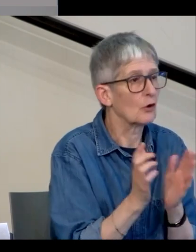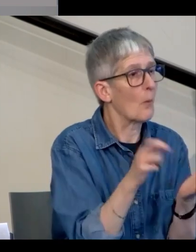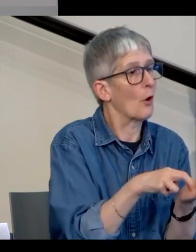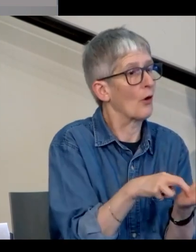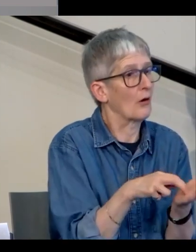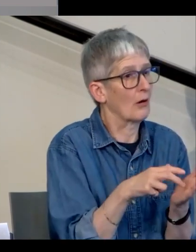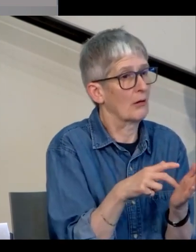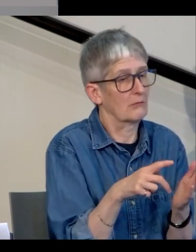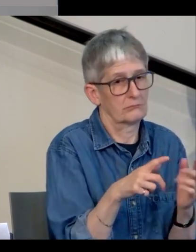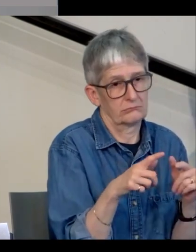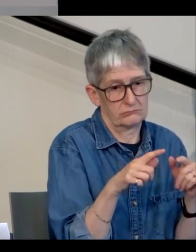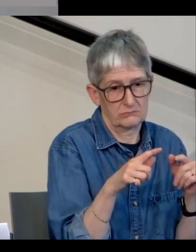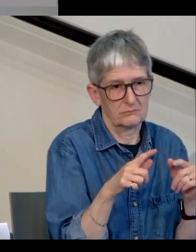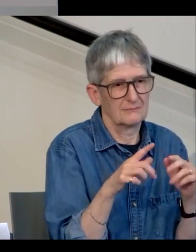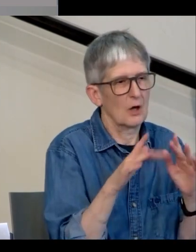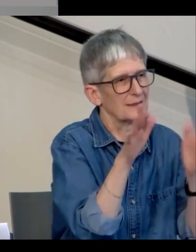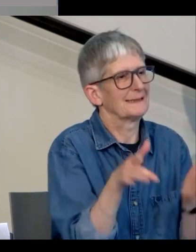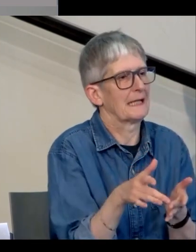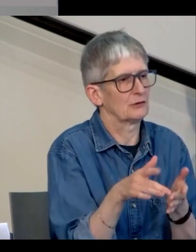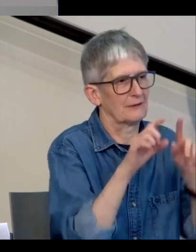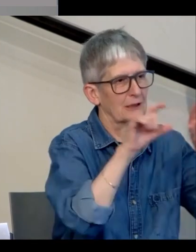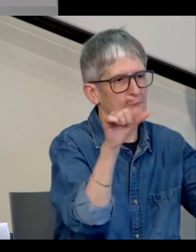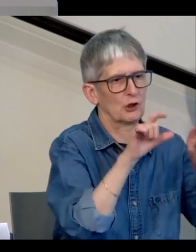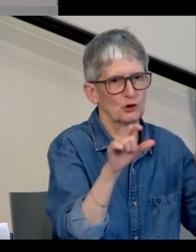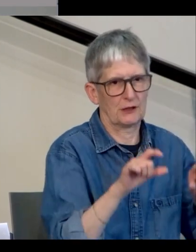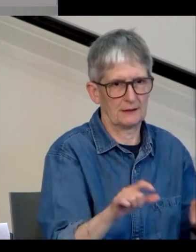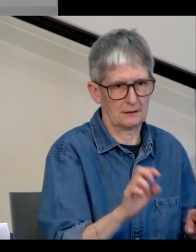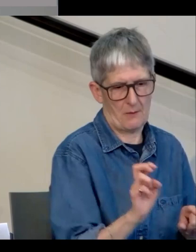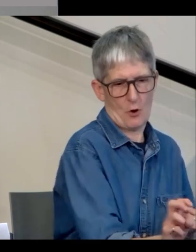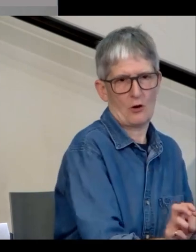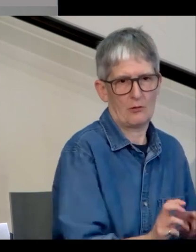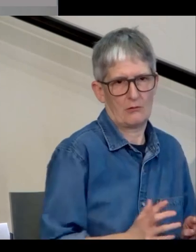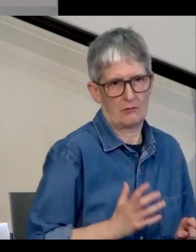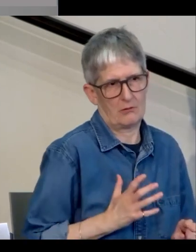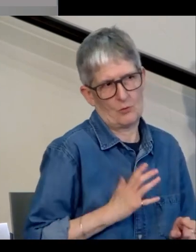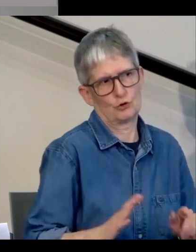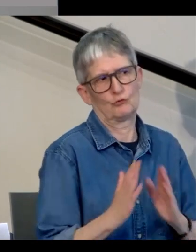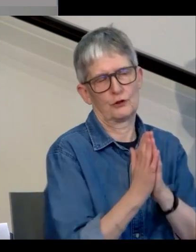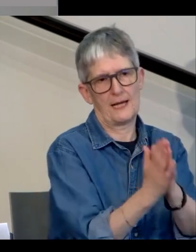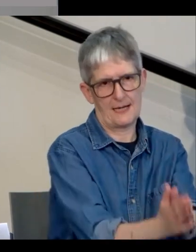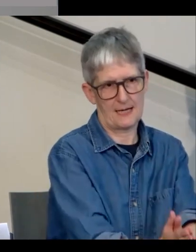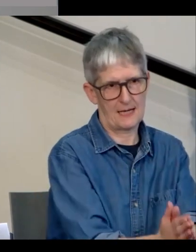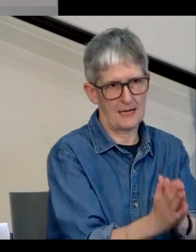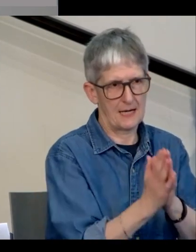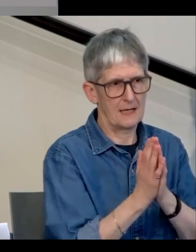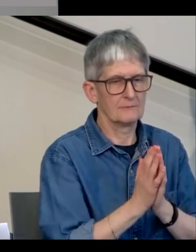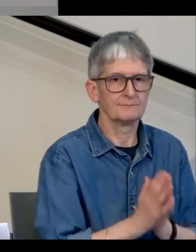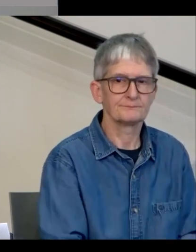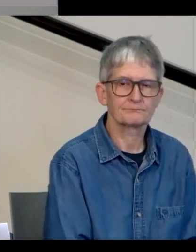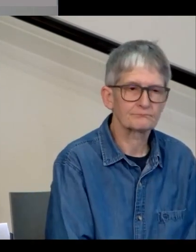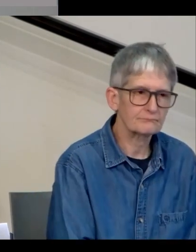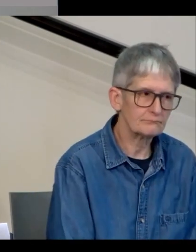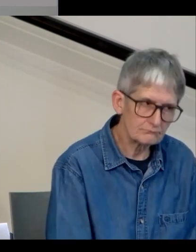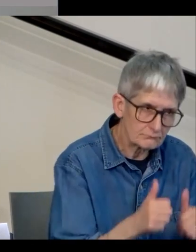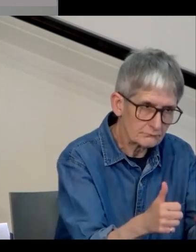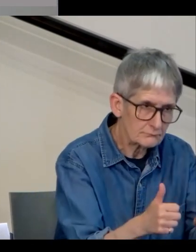go on the Pearly Week, go on the interactive spreadsheet, and get a slot booked. You can go as a live group, you can go as whoever. It will be really